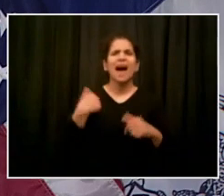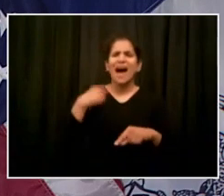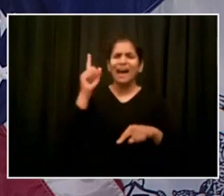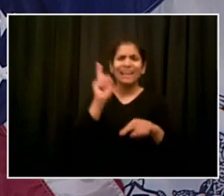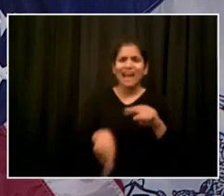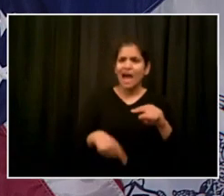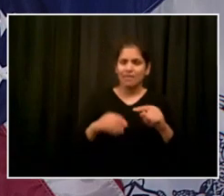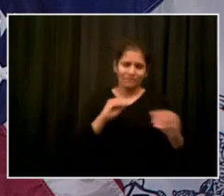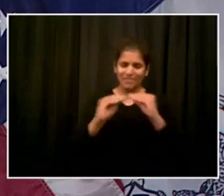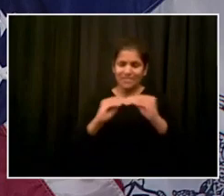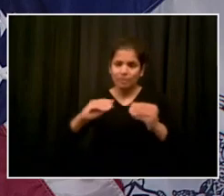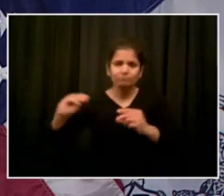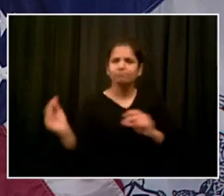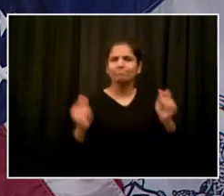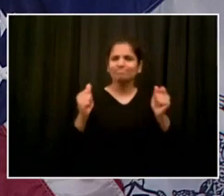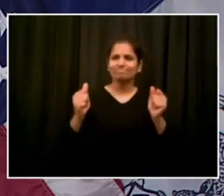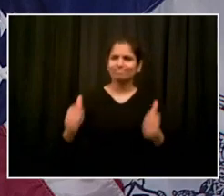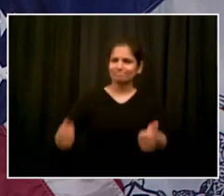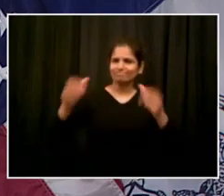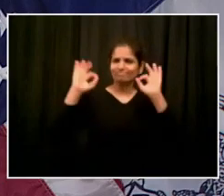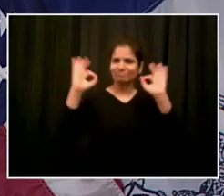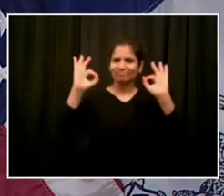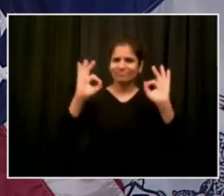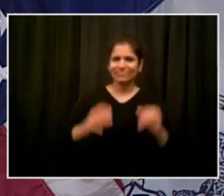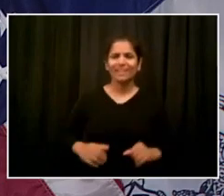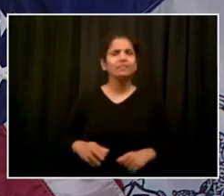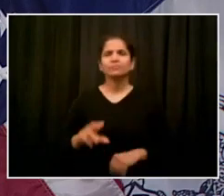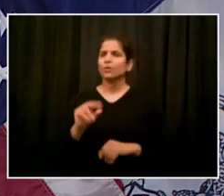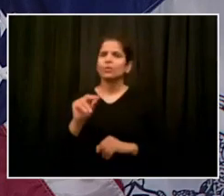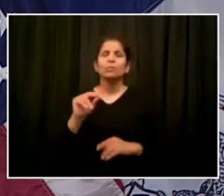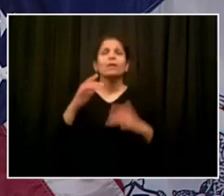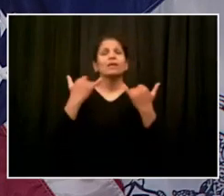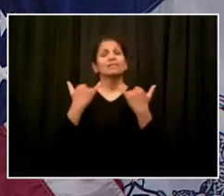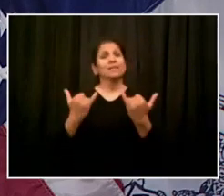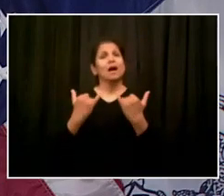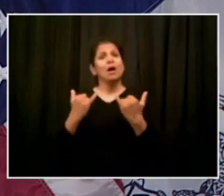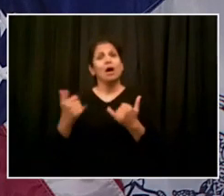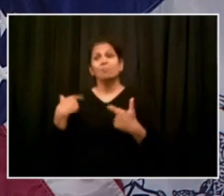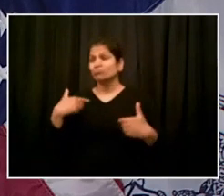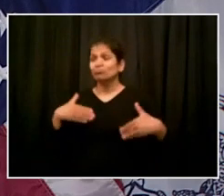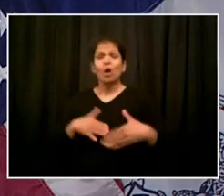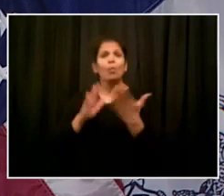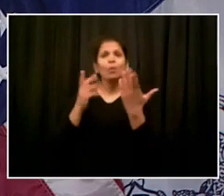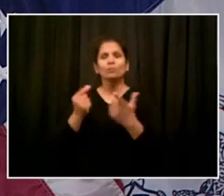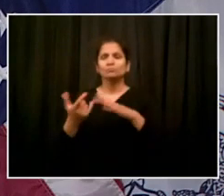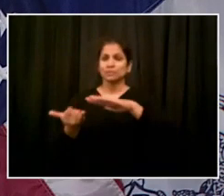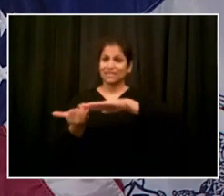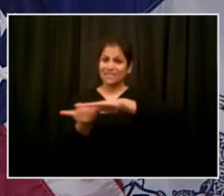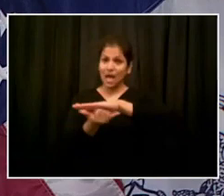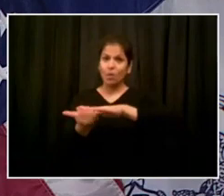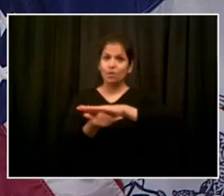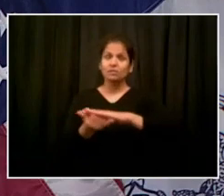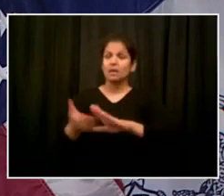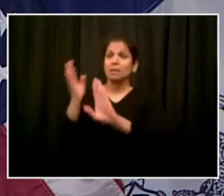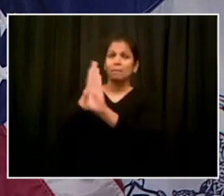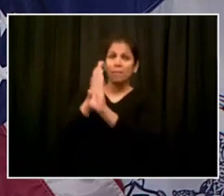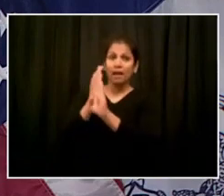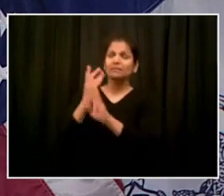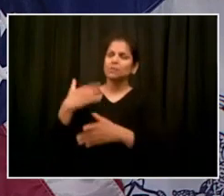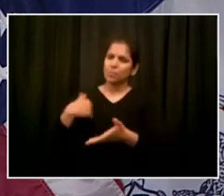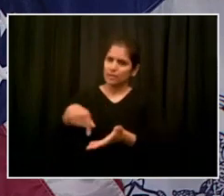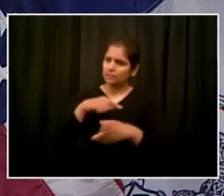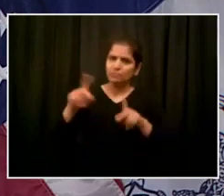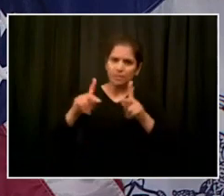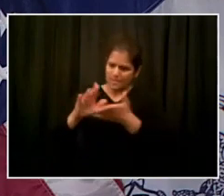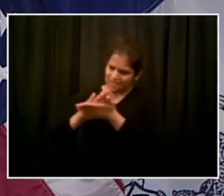make sure the subways and buses are as safe as possible. There was a meeting yesterday with the MTA. We're still not getting the answers we need from the MTA. I'm going to be